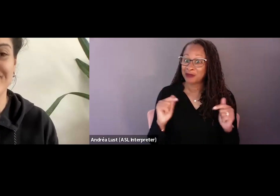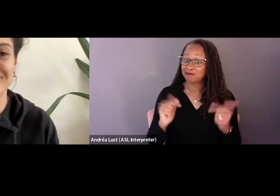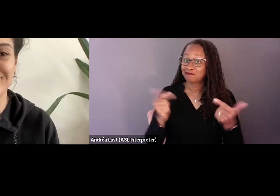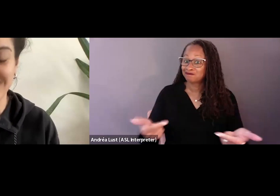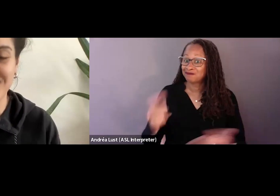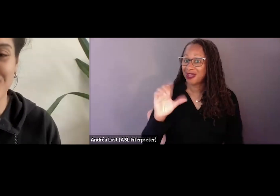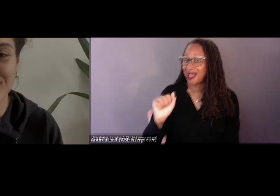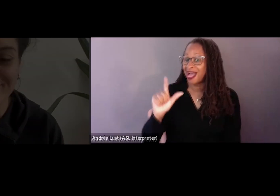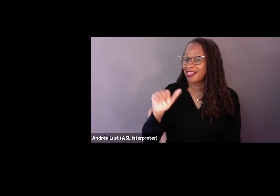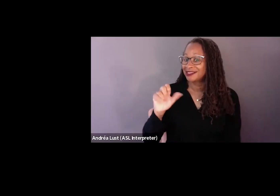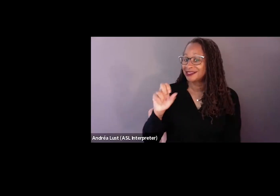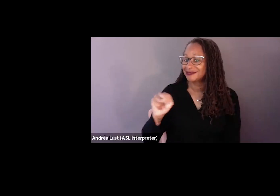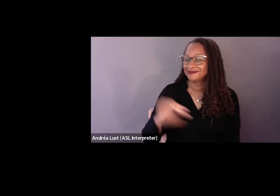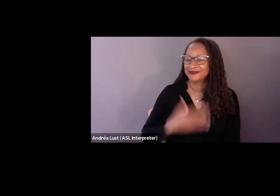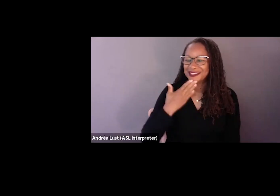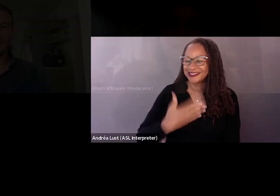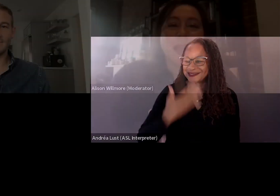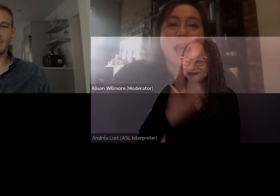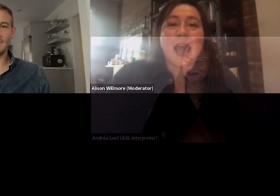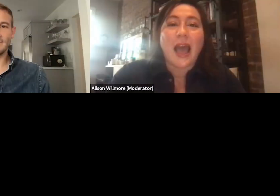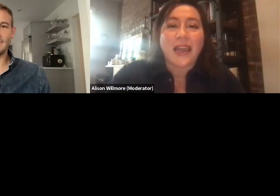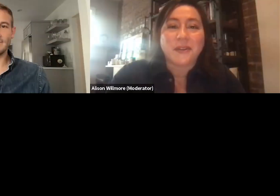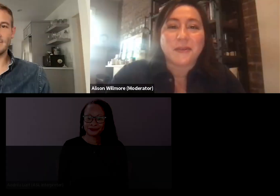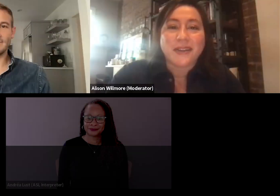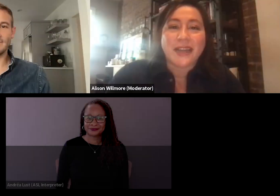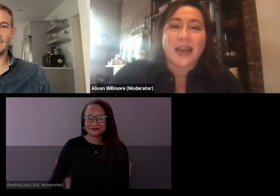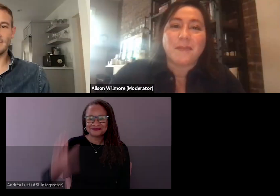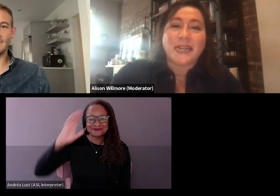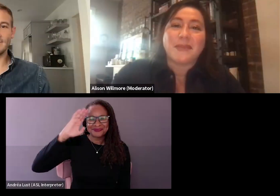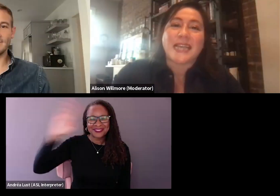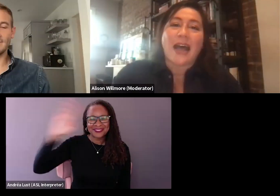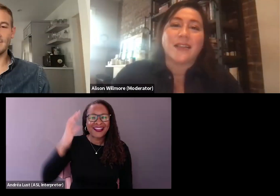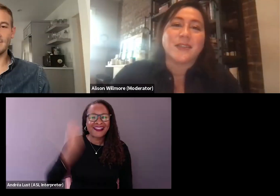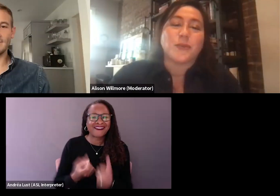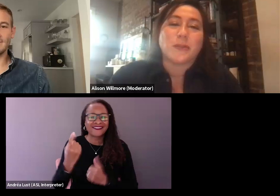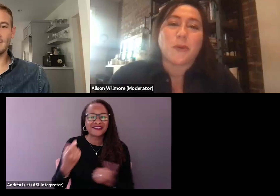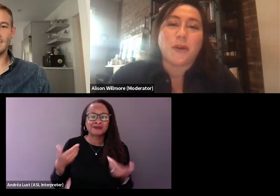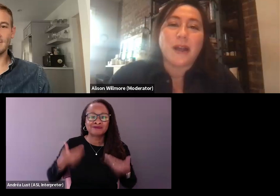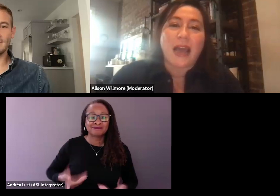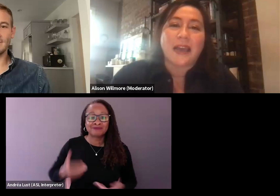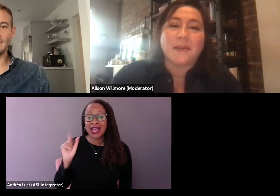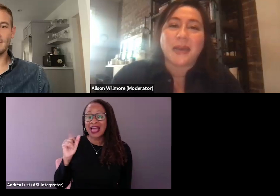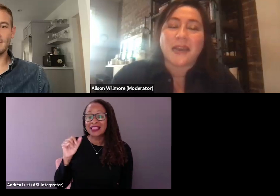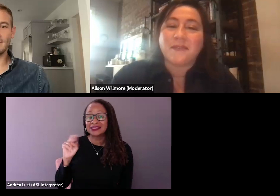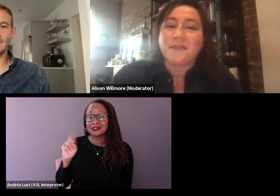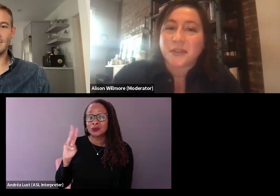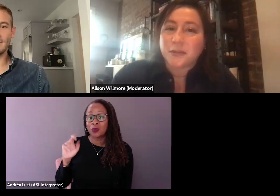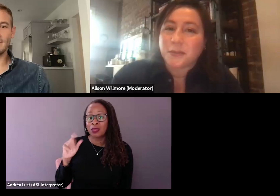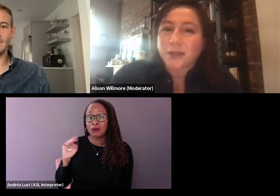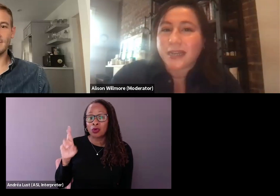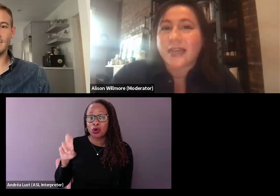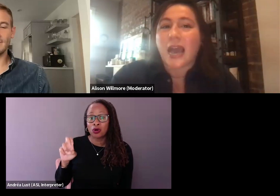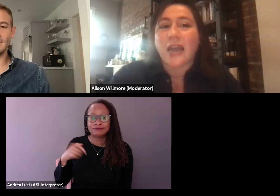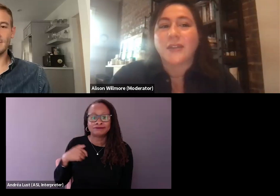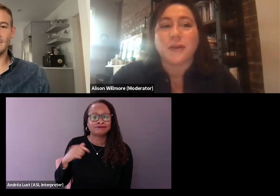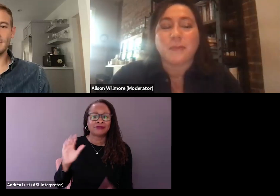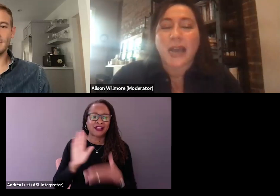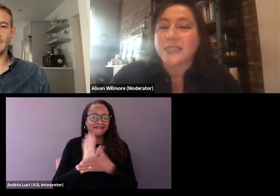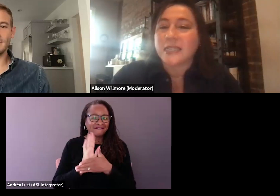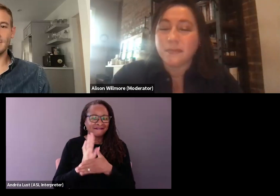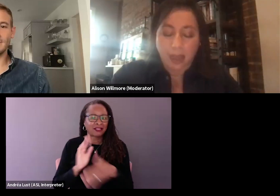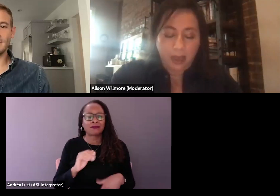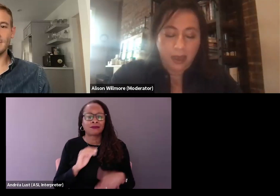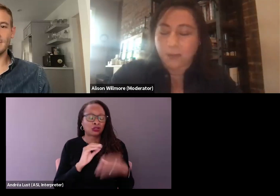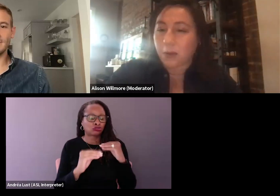Allison. Thank you. Hi, everyone. My name is Allison Wilmore. I am a film critic at New